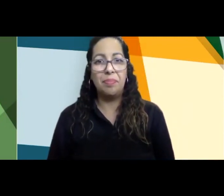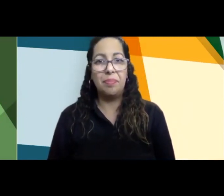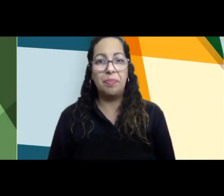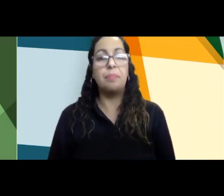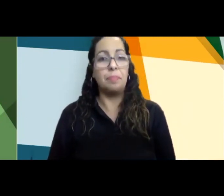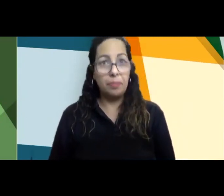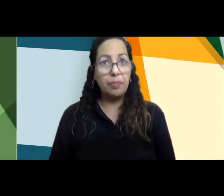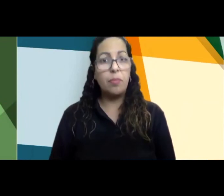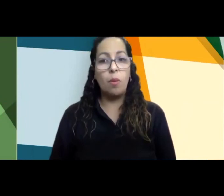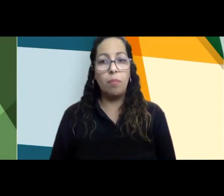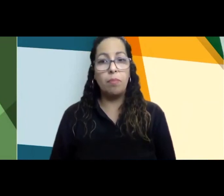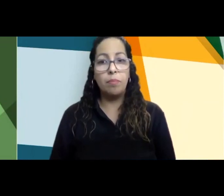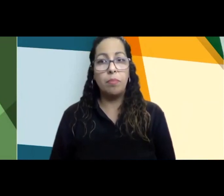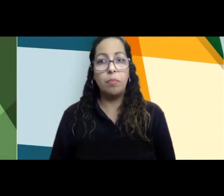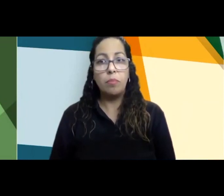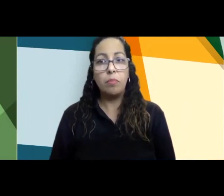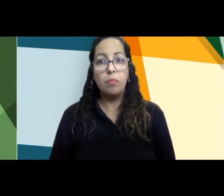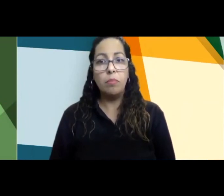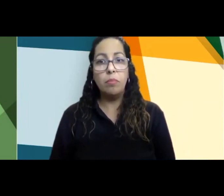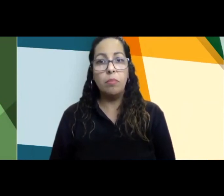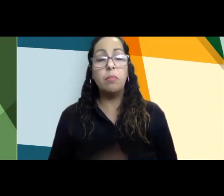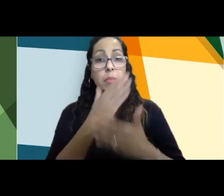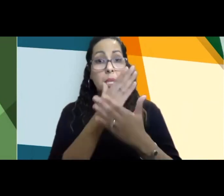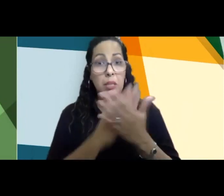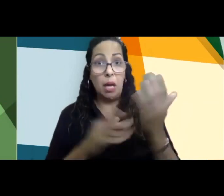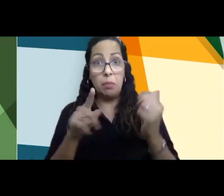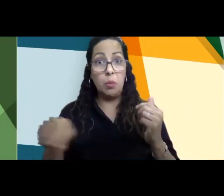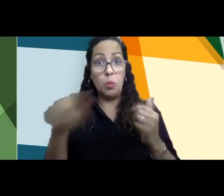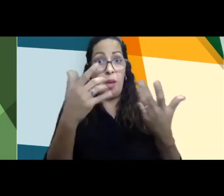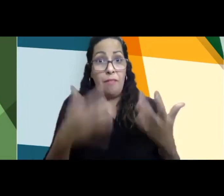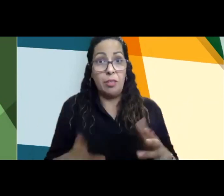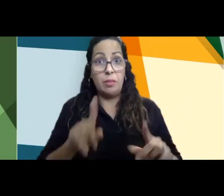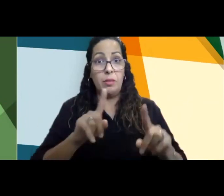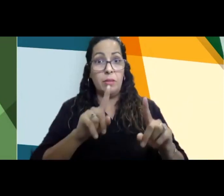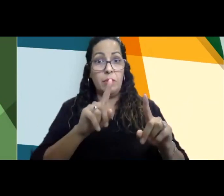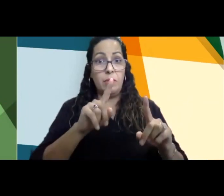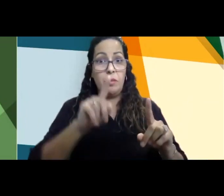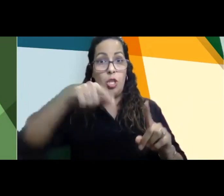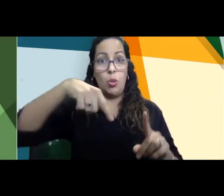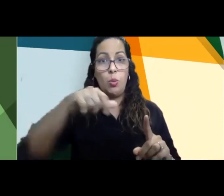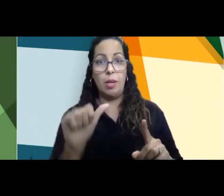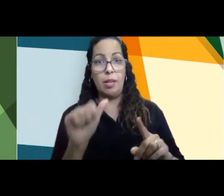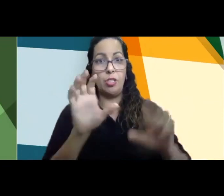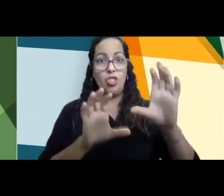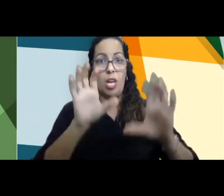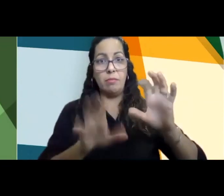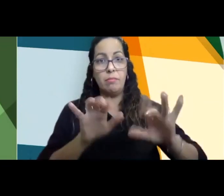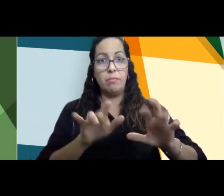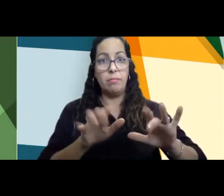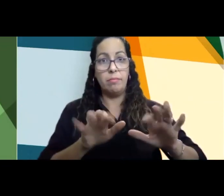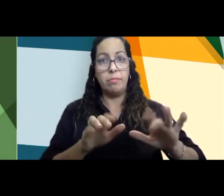Even though some of you have submitted your questions through the Q&A or chat section of this